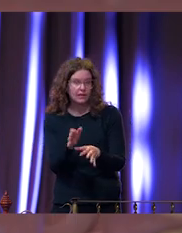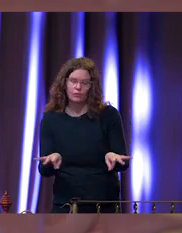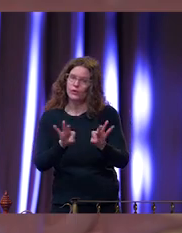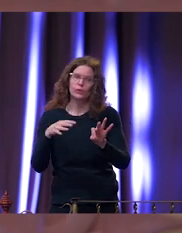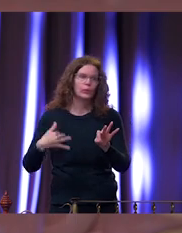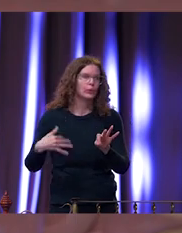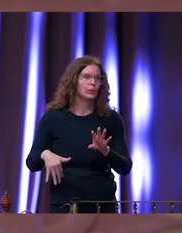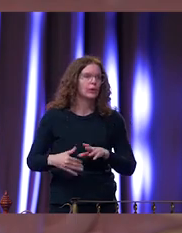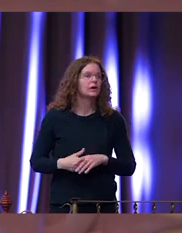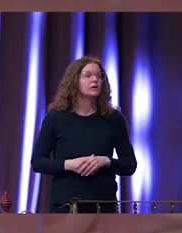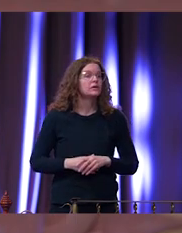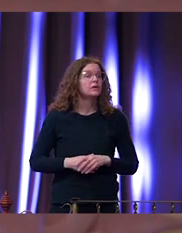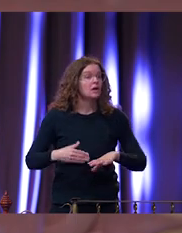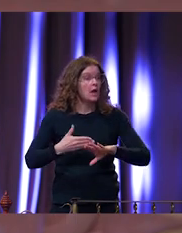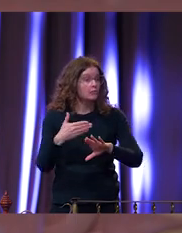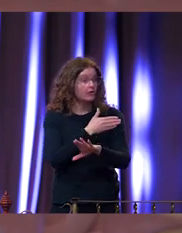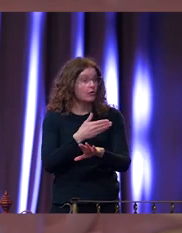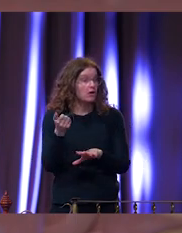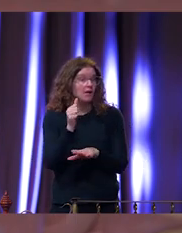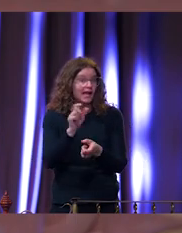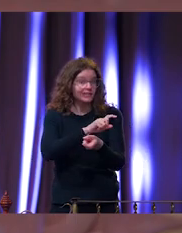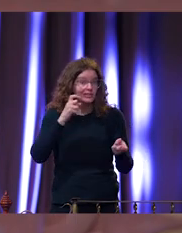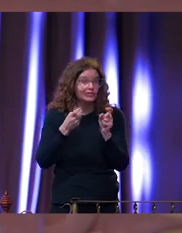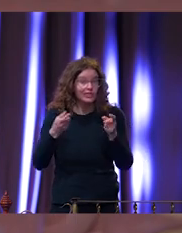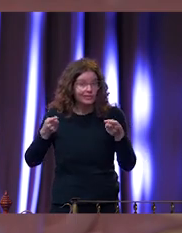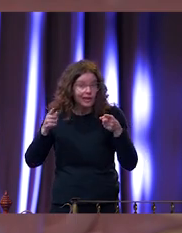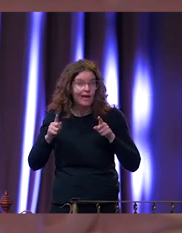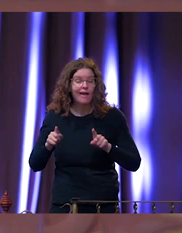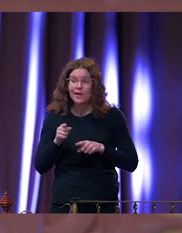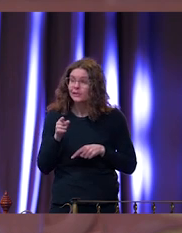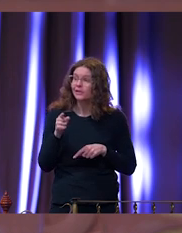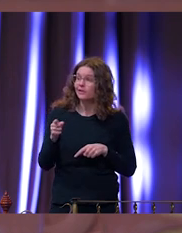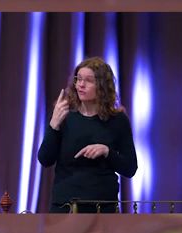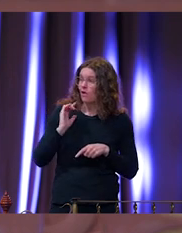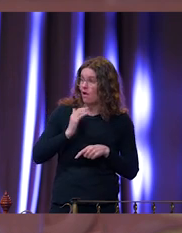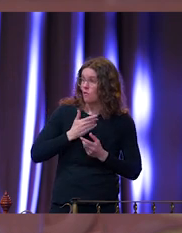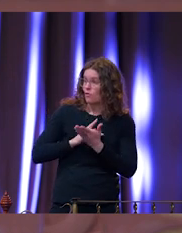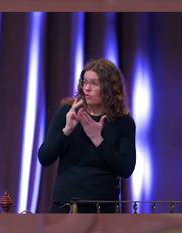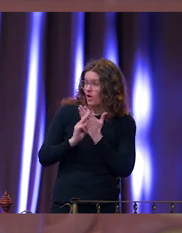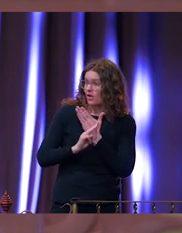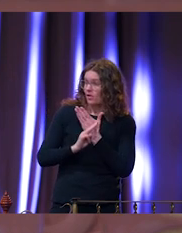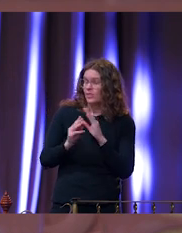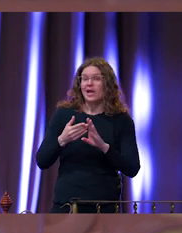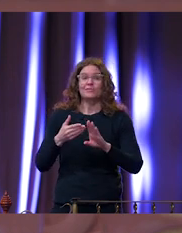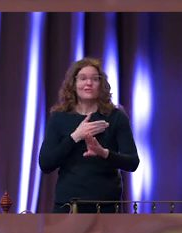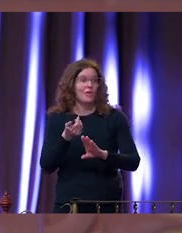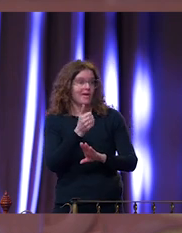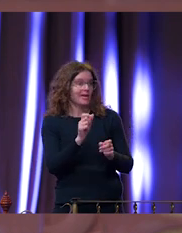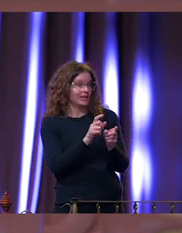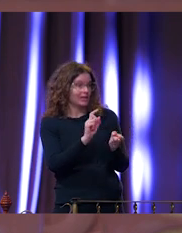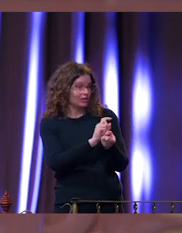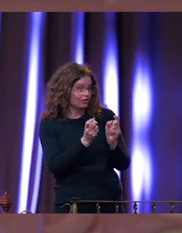And before we make any changes to any, you know, kind of grant program, And before we made changes to the City Arts